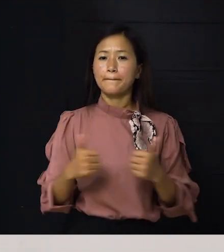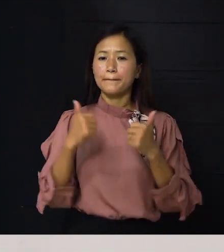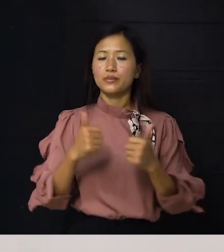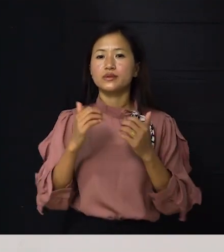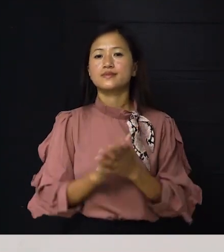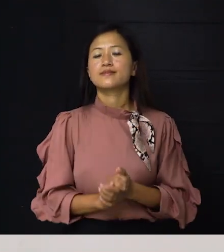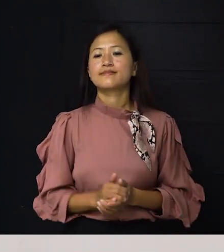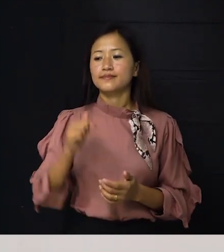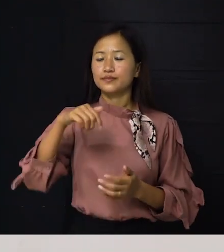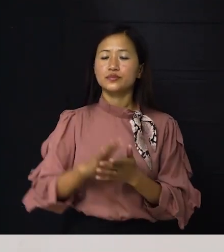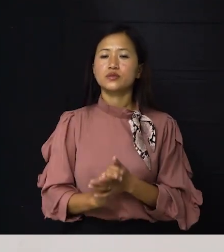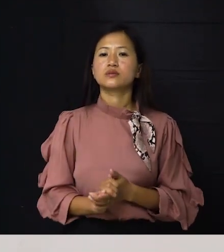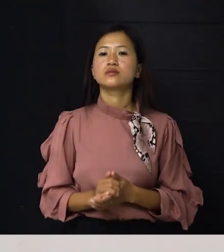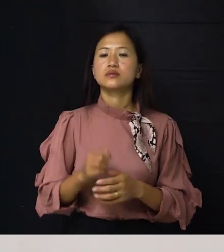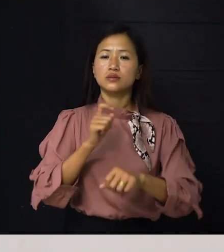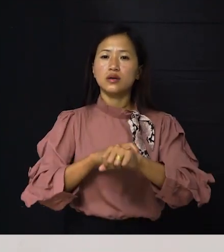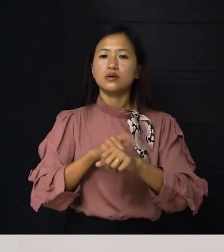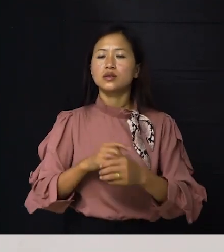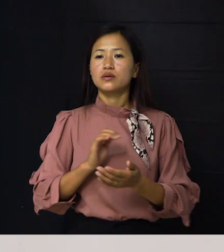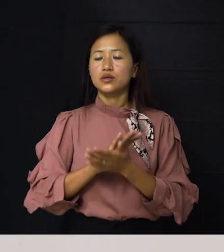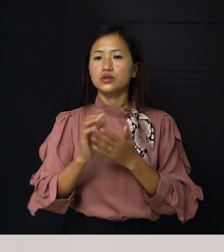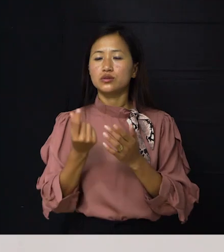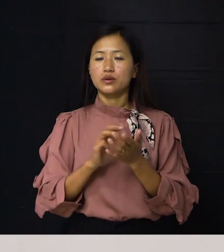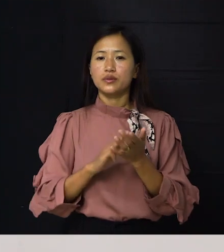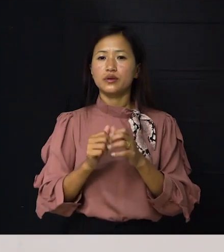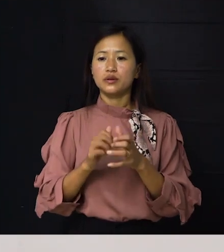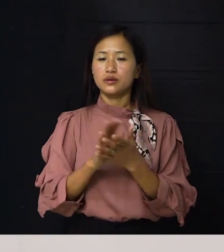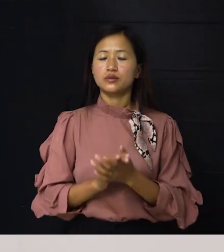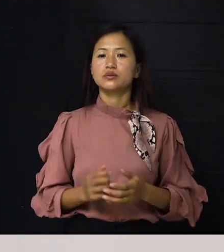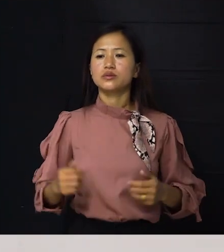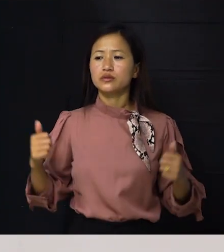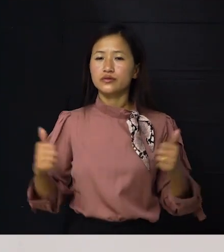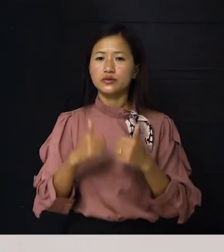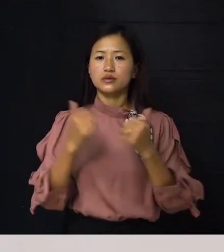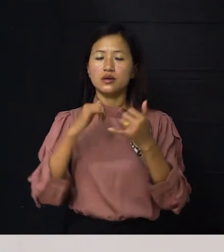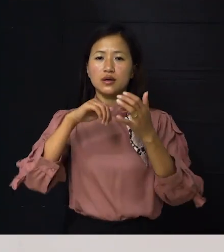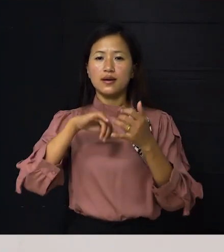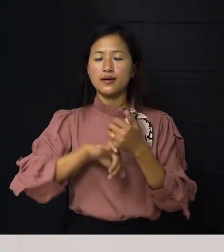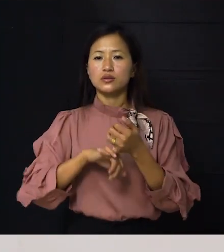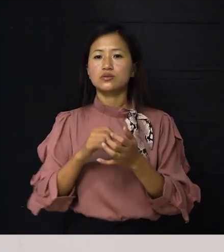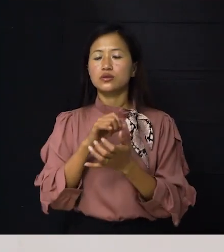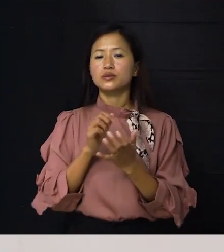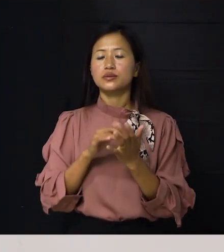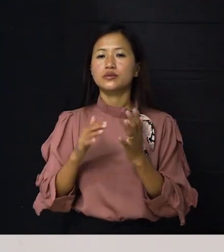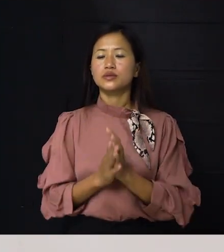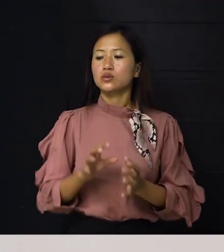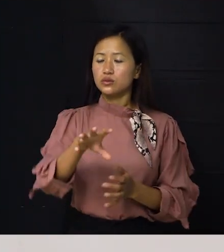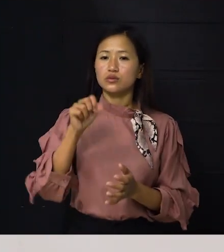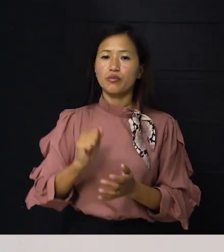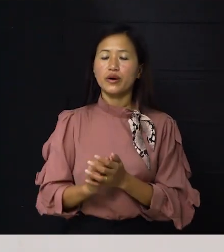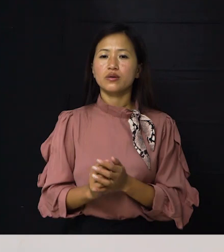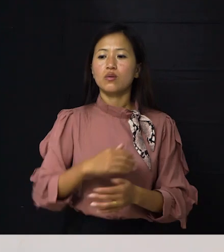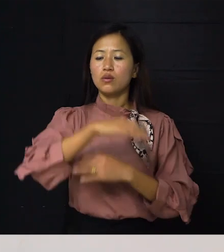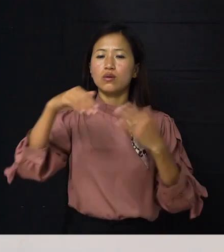defeated Humayun, but this time Humayun has defeated Shershah Suri and he took back all the lands and empires